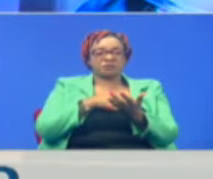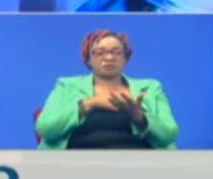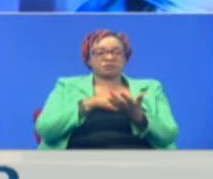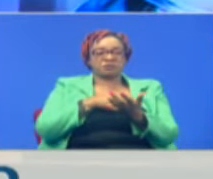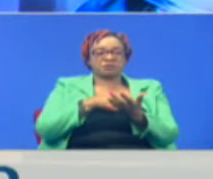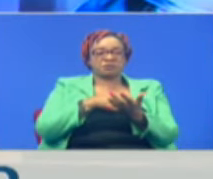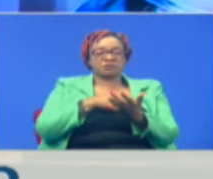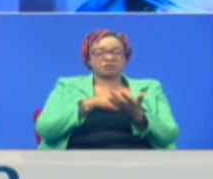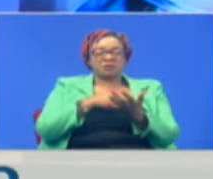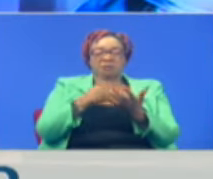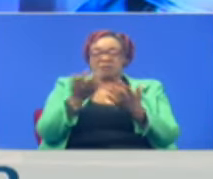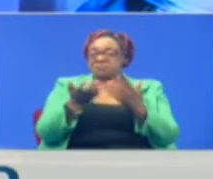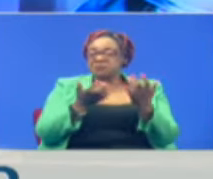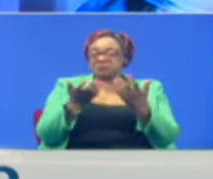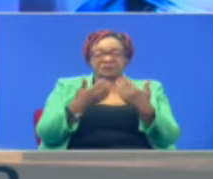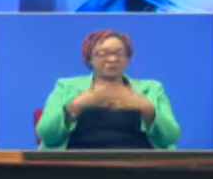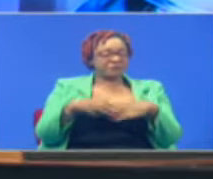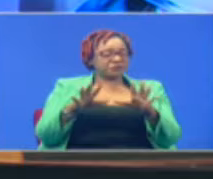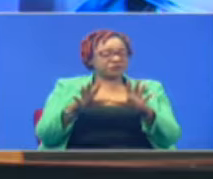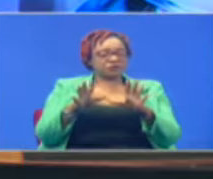business myself, both done. Good night.